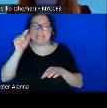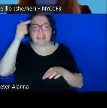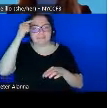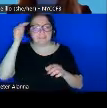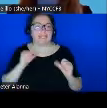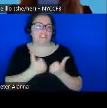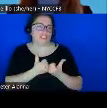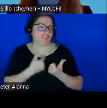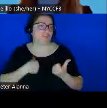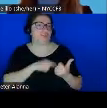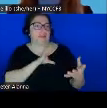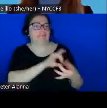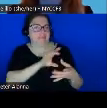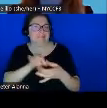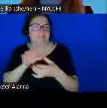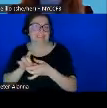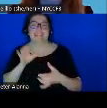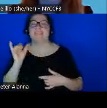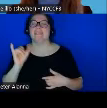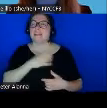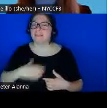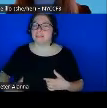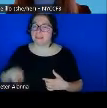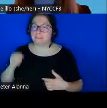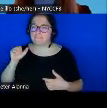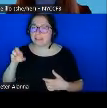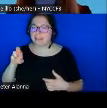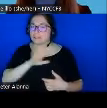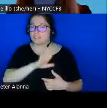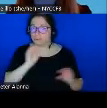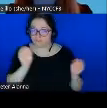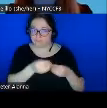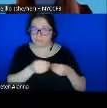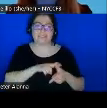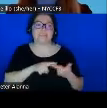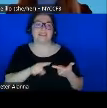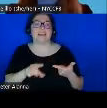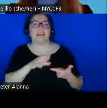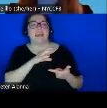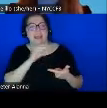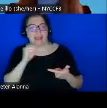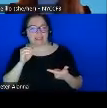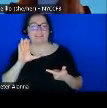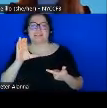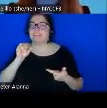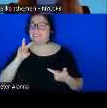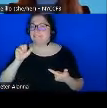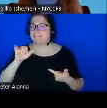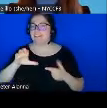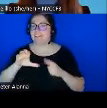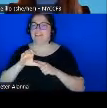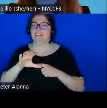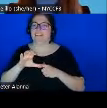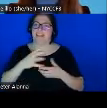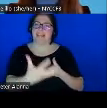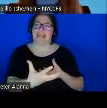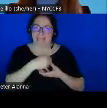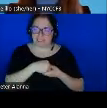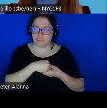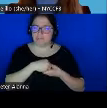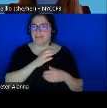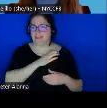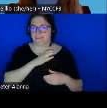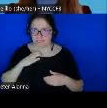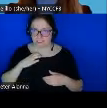mayor's office particularly the mayor's office of immigrant affairs and the civic engagement commission uh the public advocates office and our